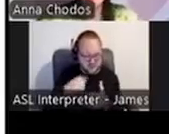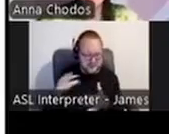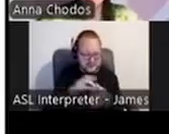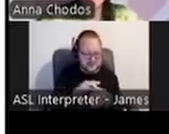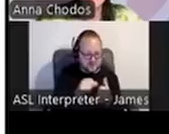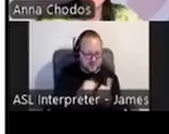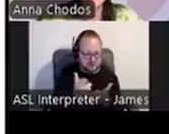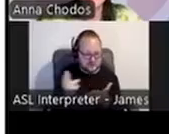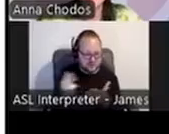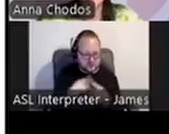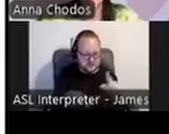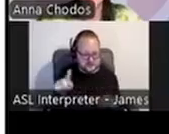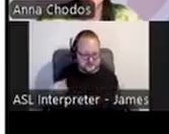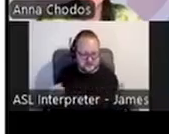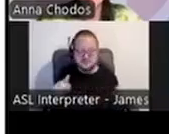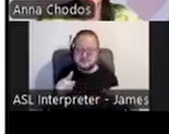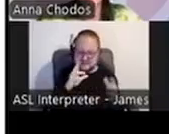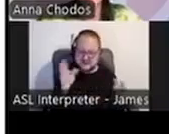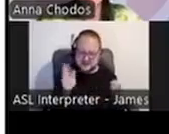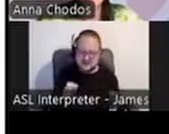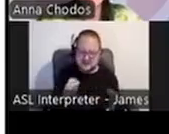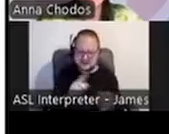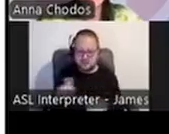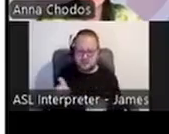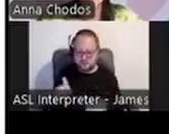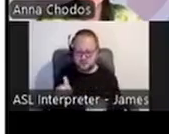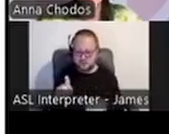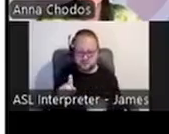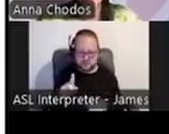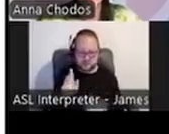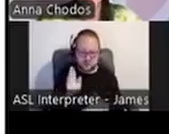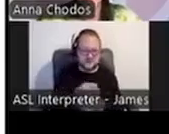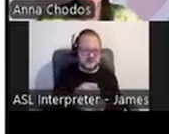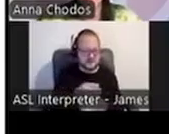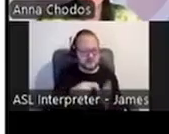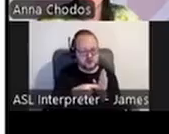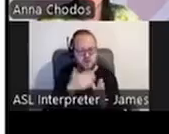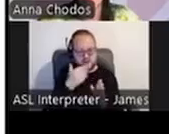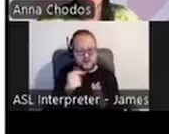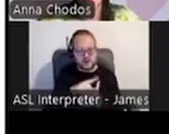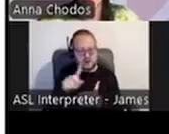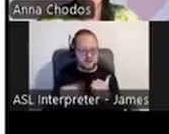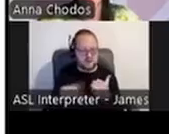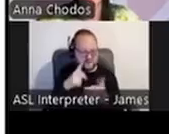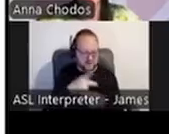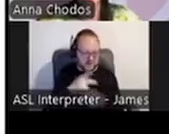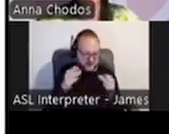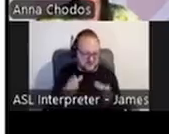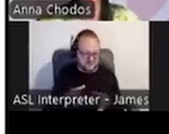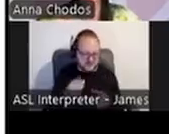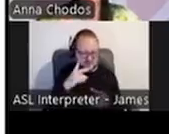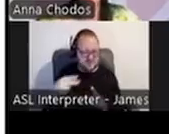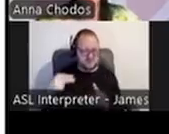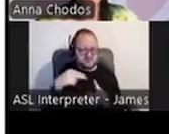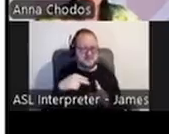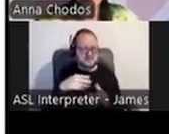those sorts of interventions do show better outcomes for caregivers in terms of perceived strain, perceived quality